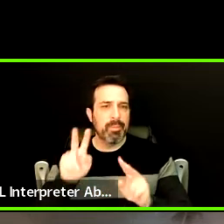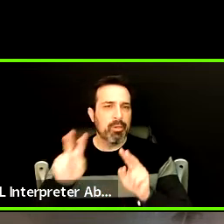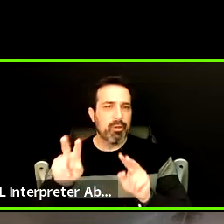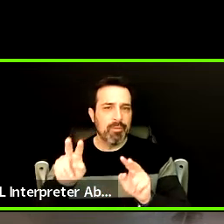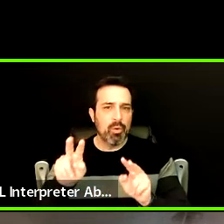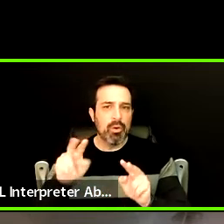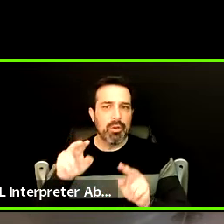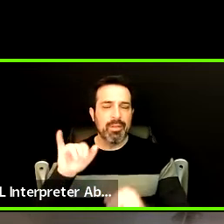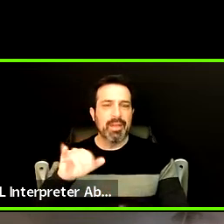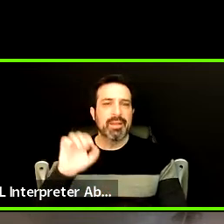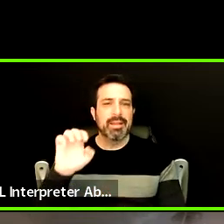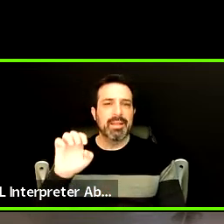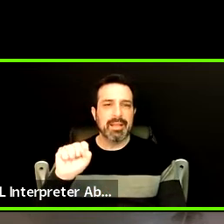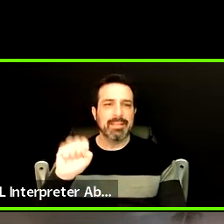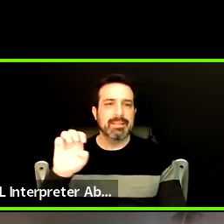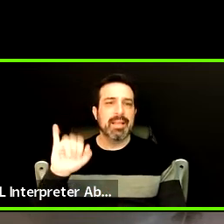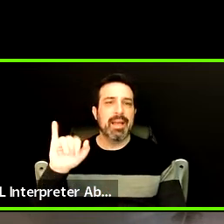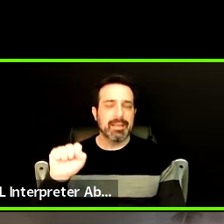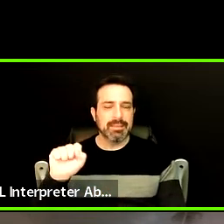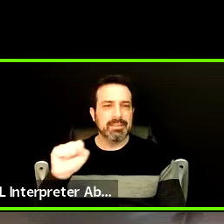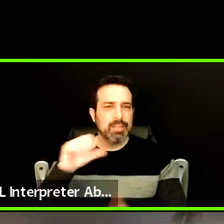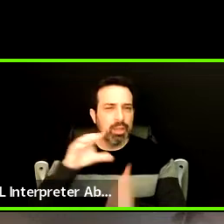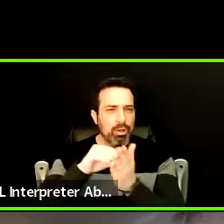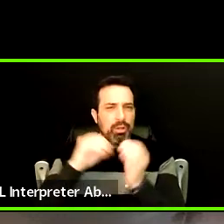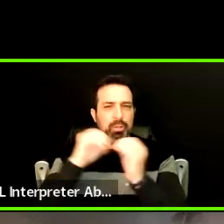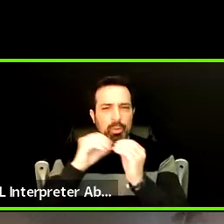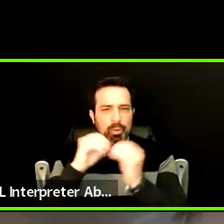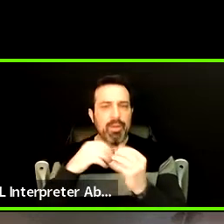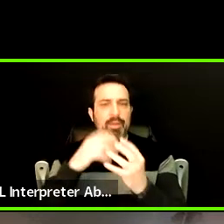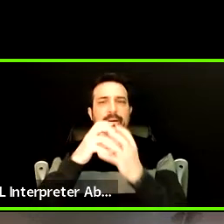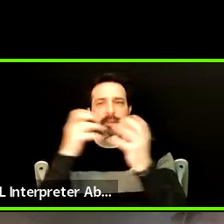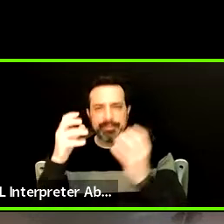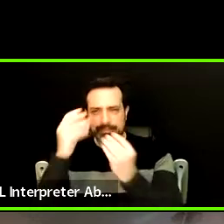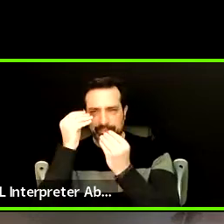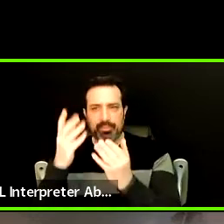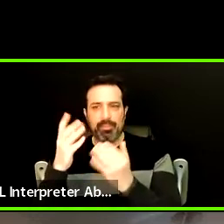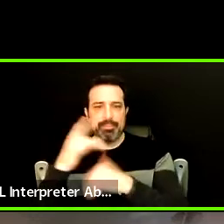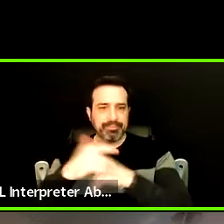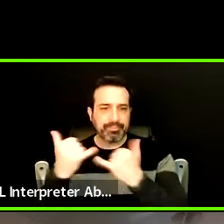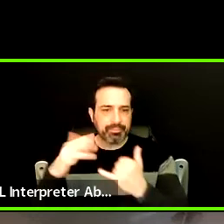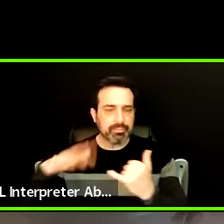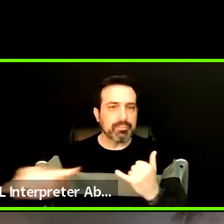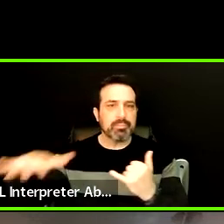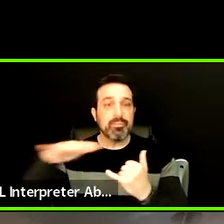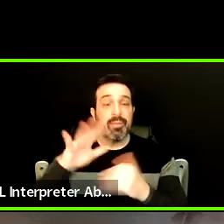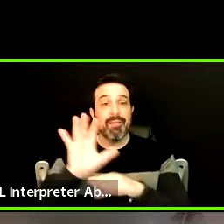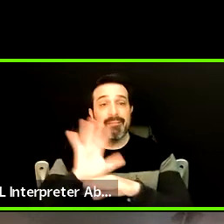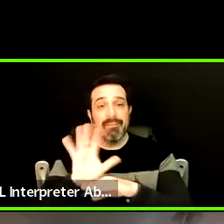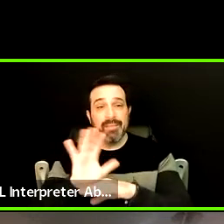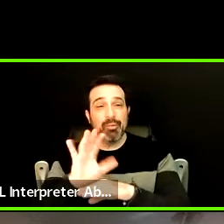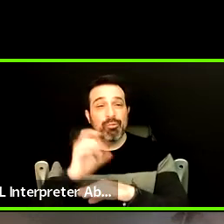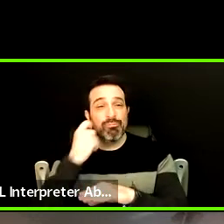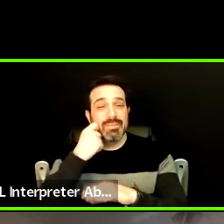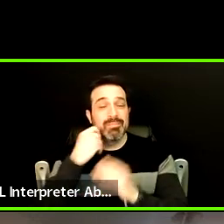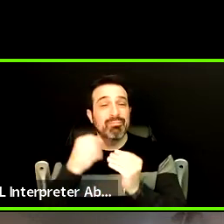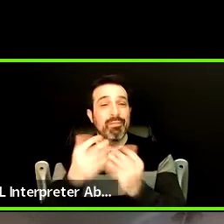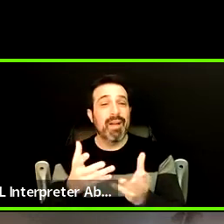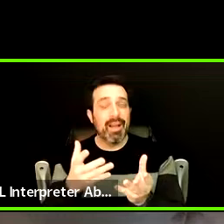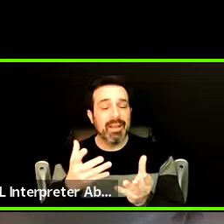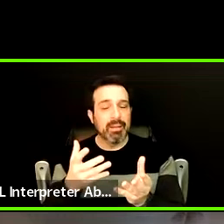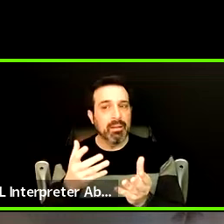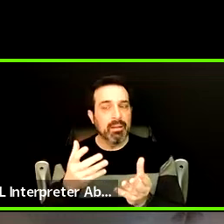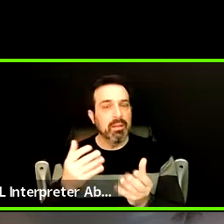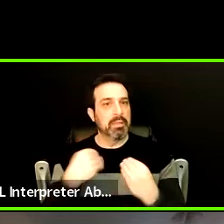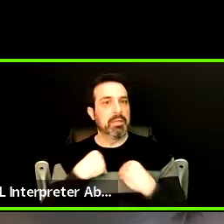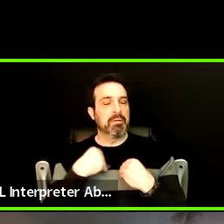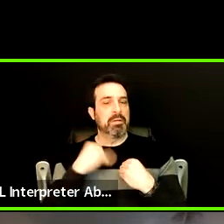to this EIS and learning more. There's a lot of great information out now. The videos that were recently provided give some